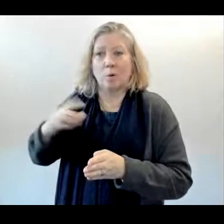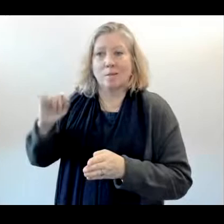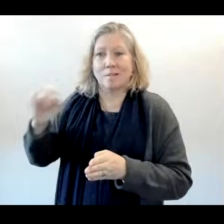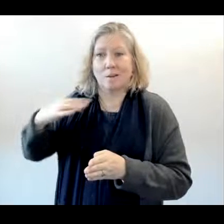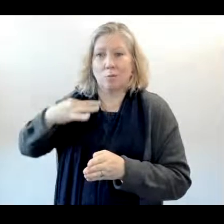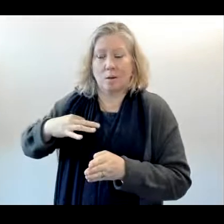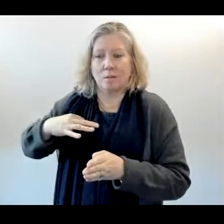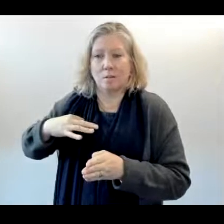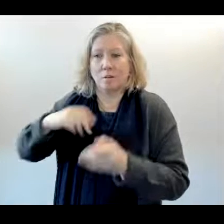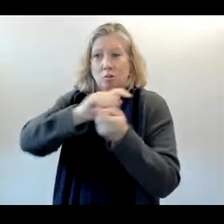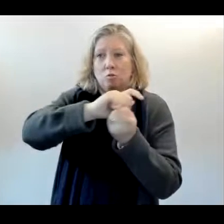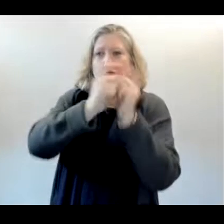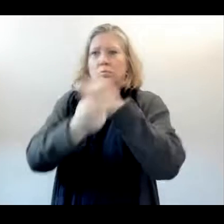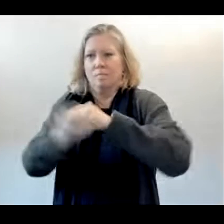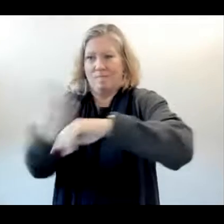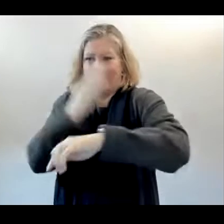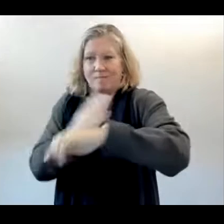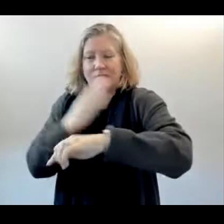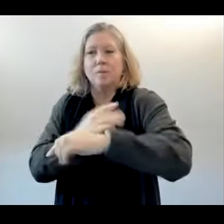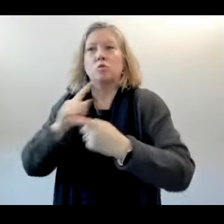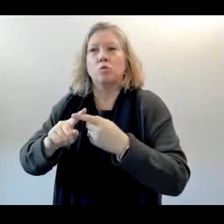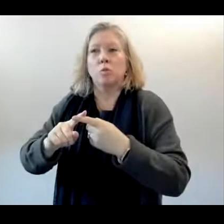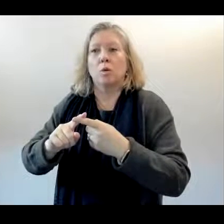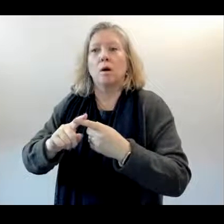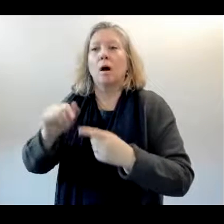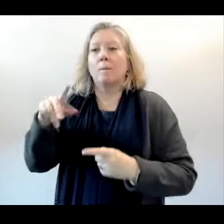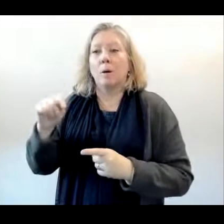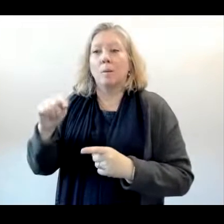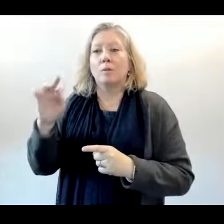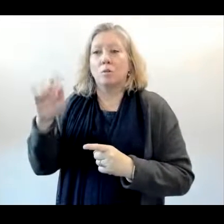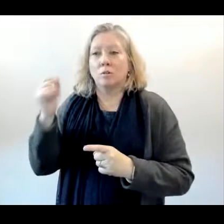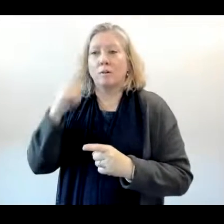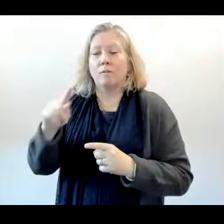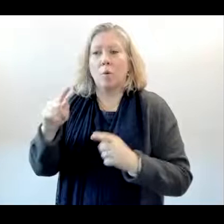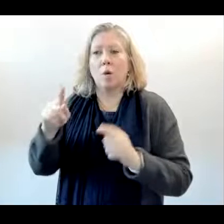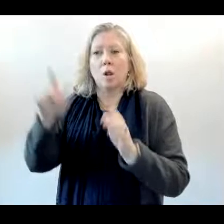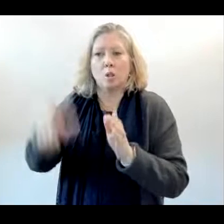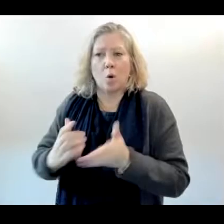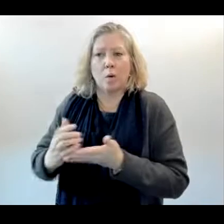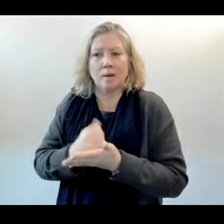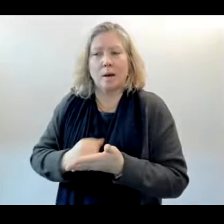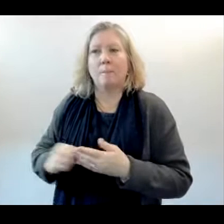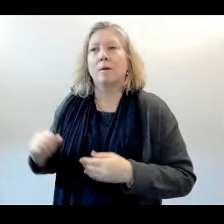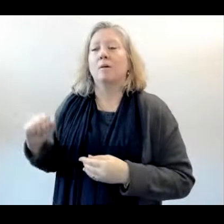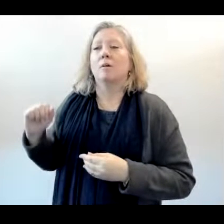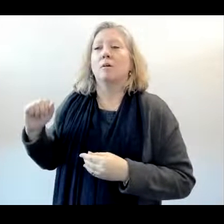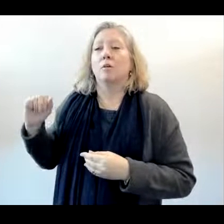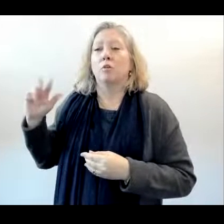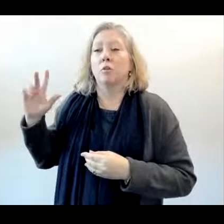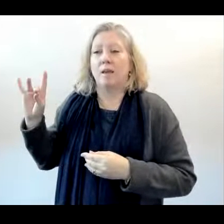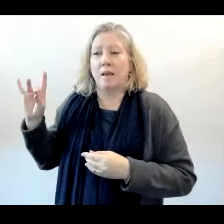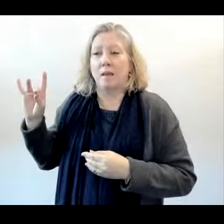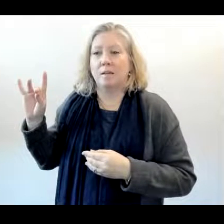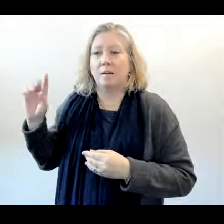into affordable apartment units. In their plan, they will have 46 new units, 38 of which we rented to tenants